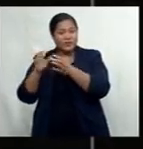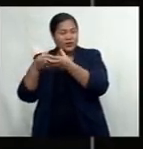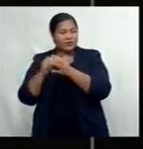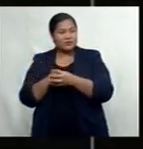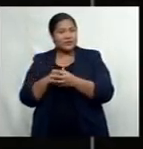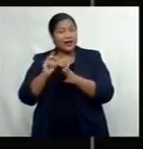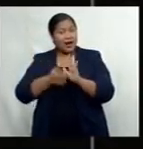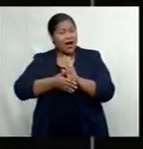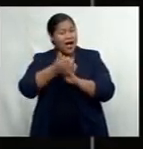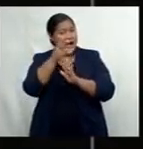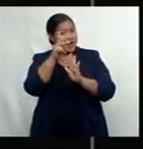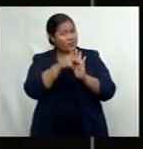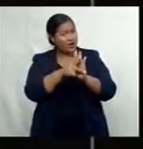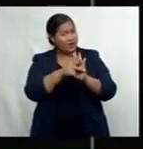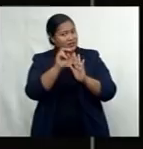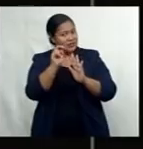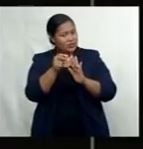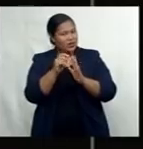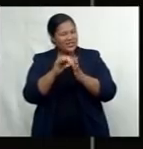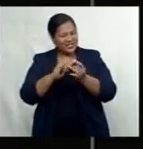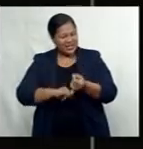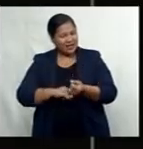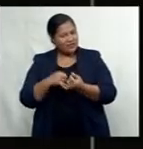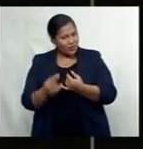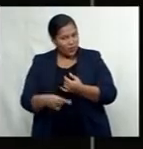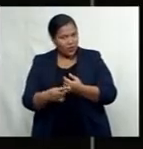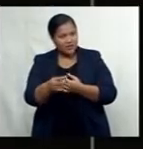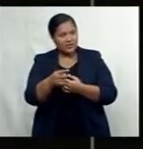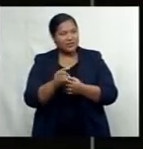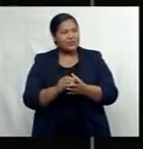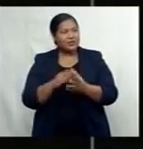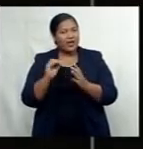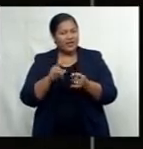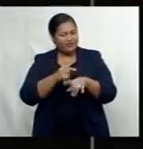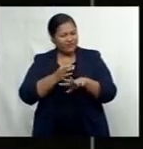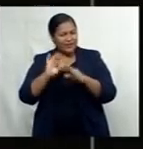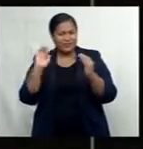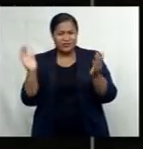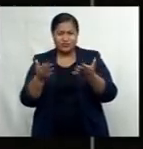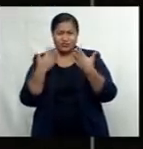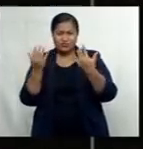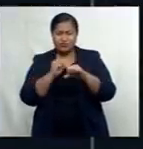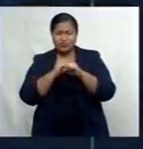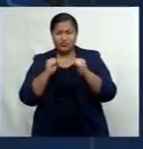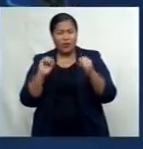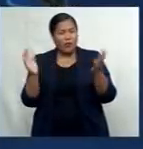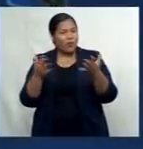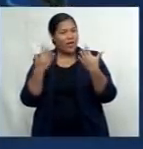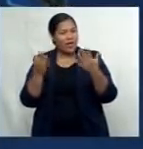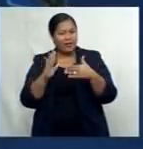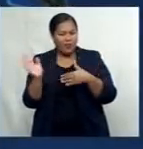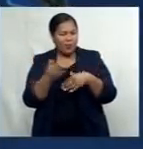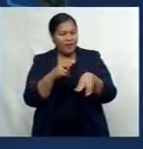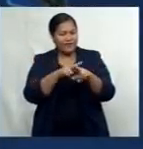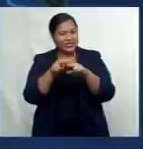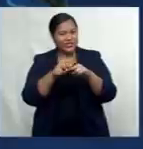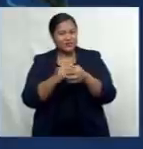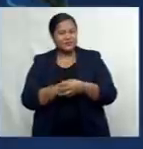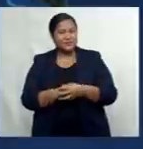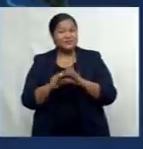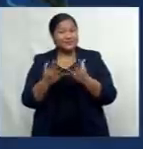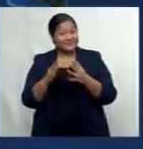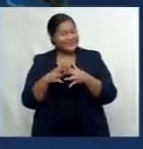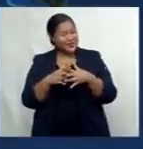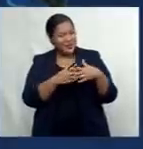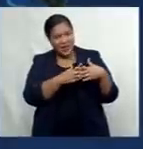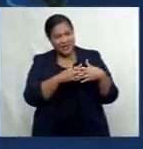pressure system to the south of the country continues to direct fresh to strong southeast winds over Fiji. Now to the